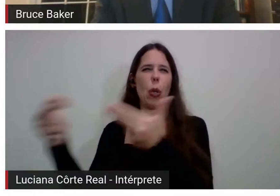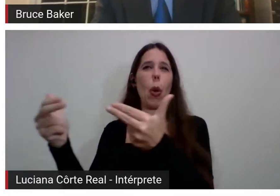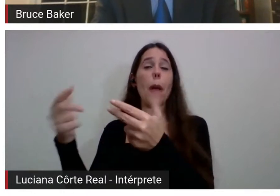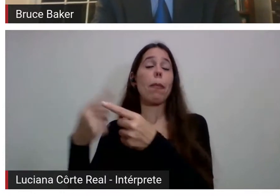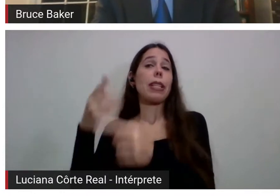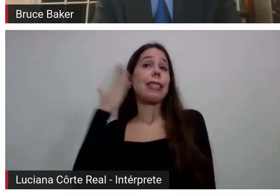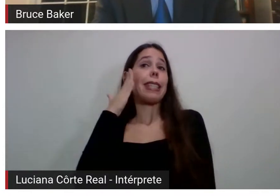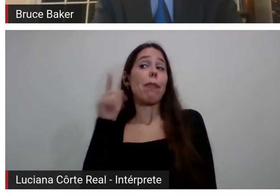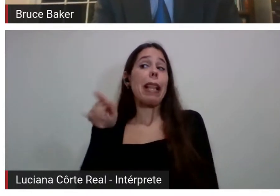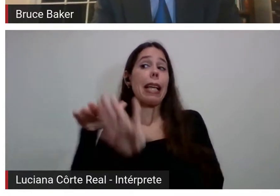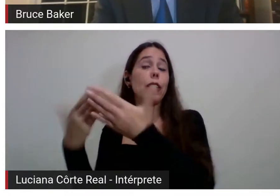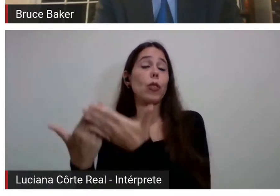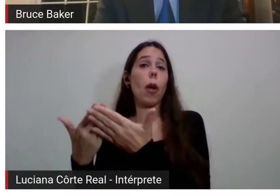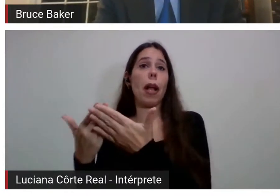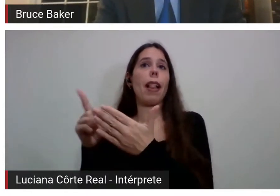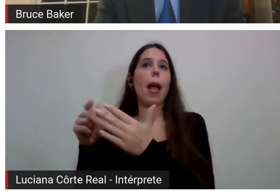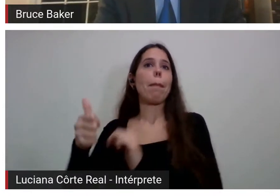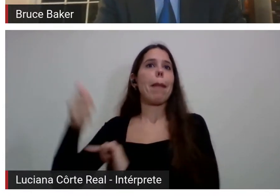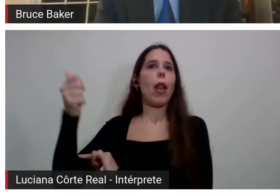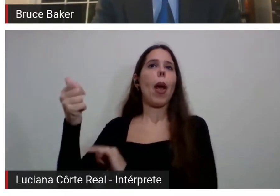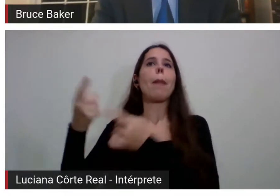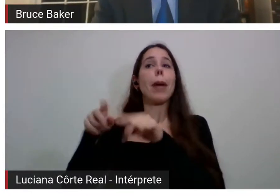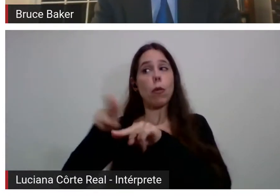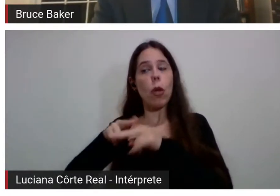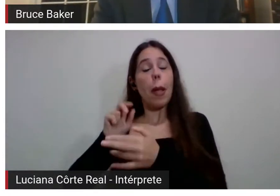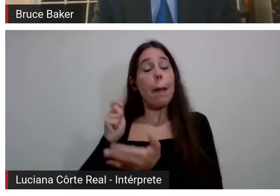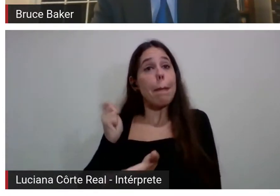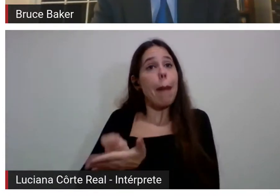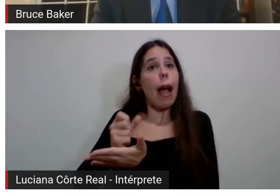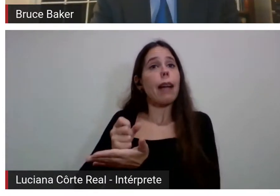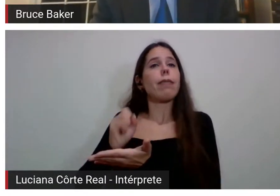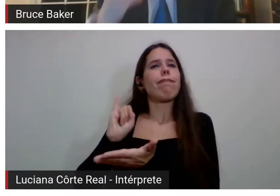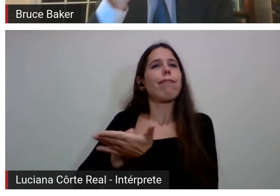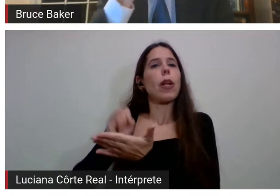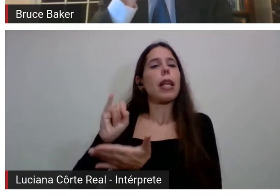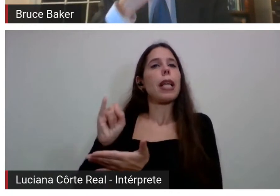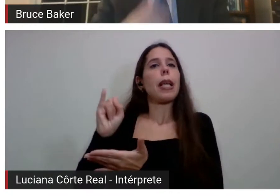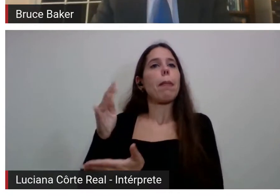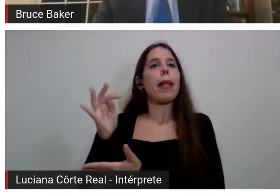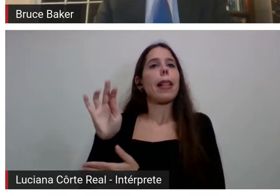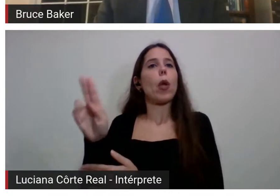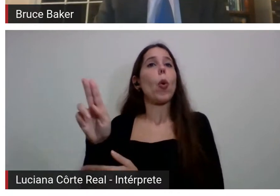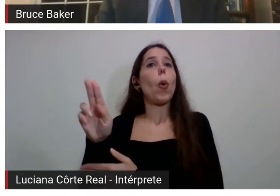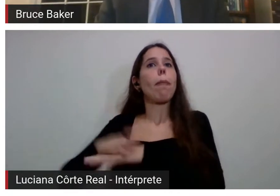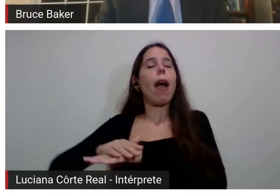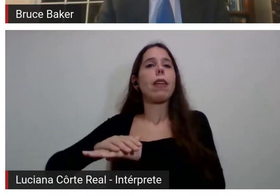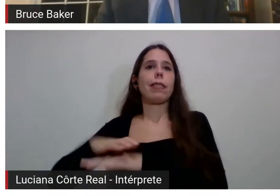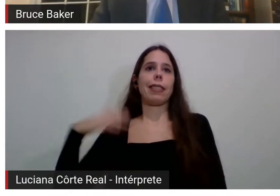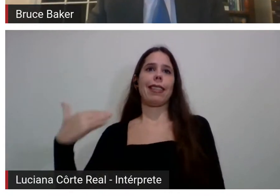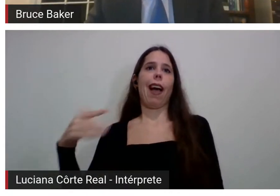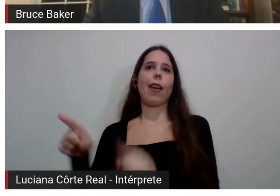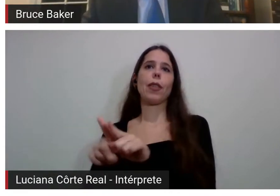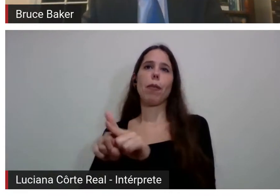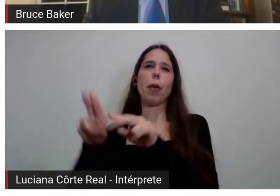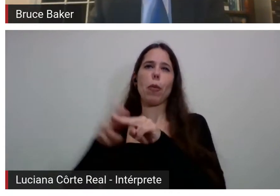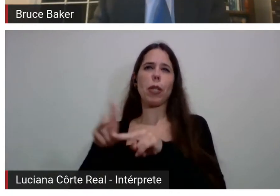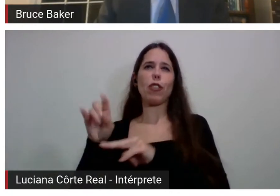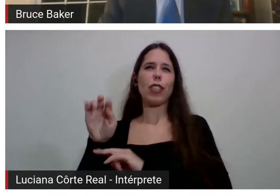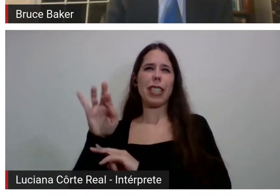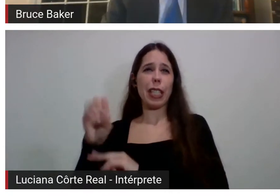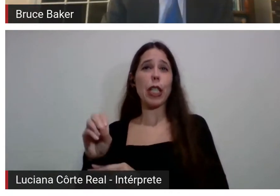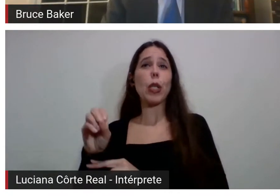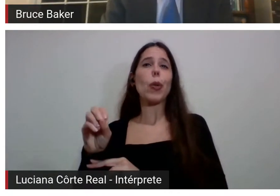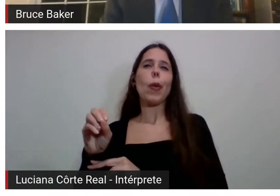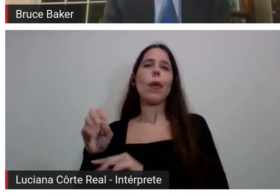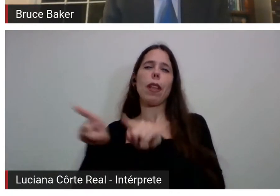alto. Então, o distrito é um divisor de águas em termos de classe social nos Estados Unidos. Bom,